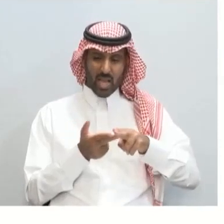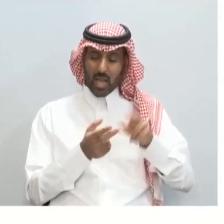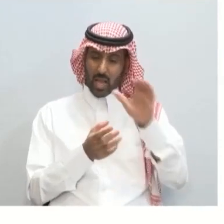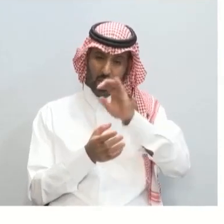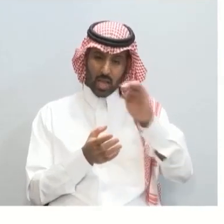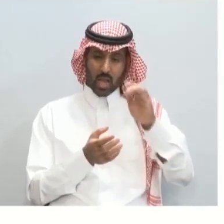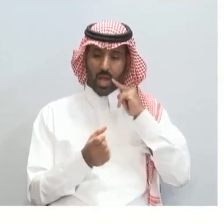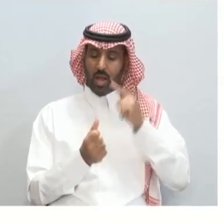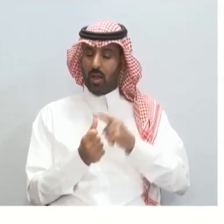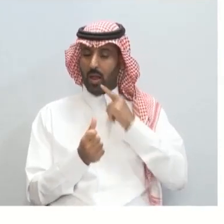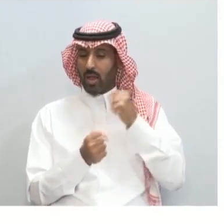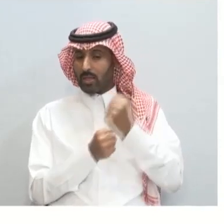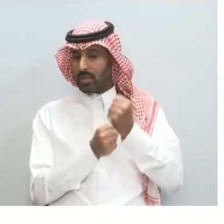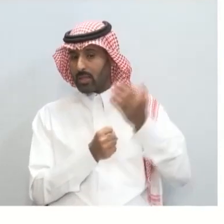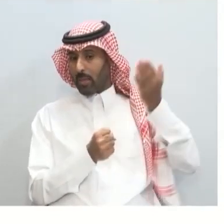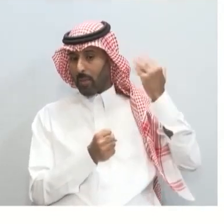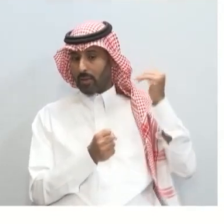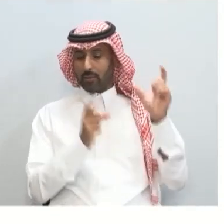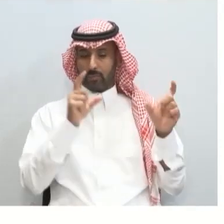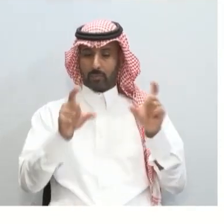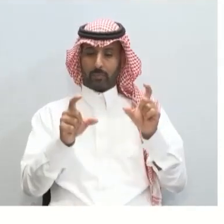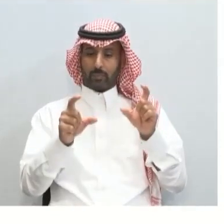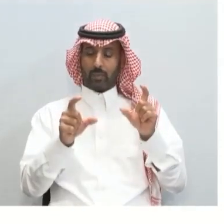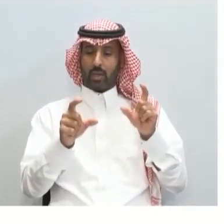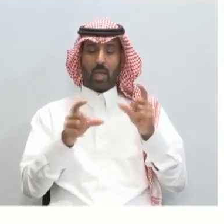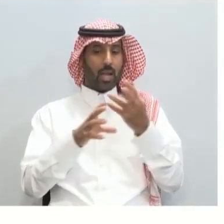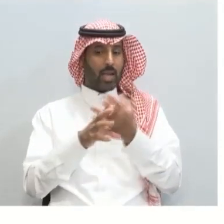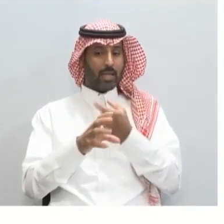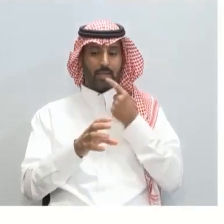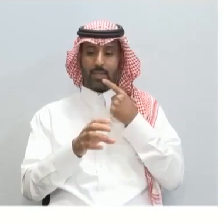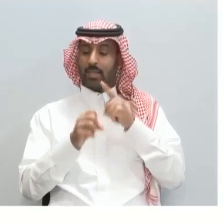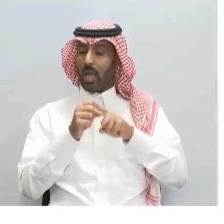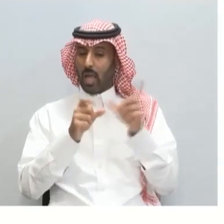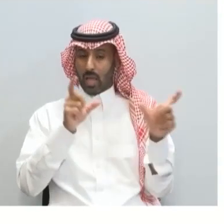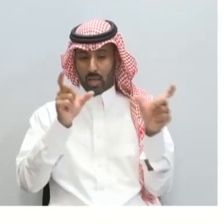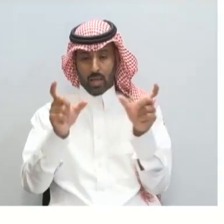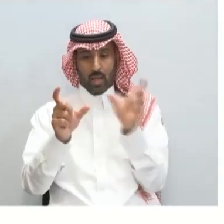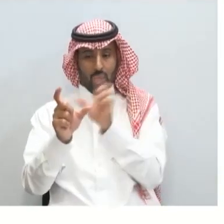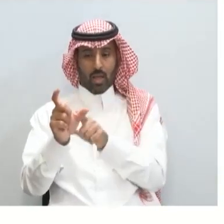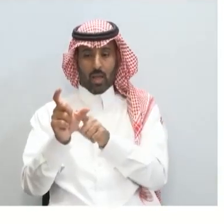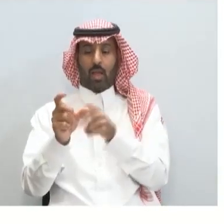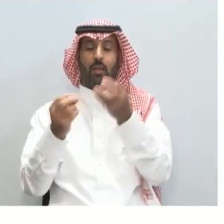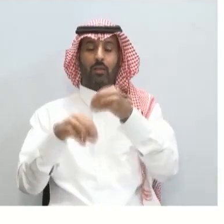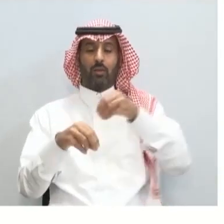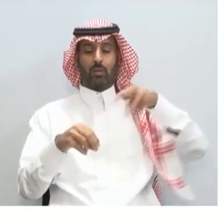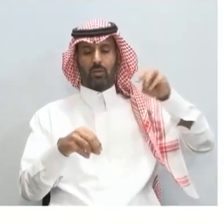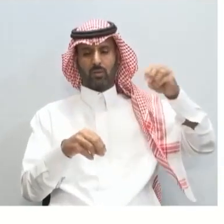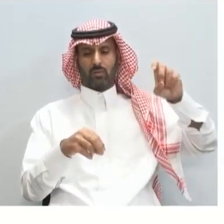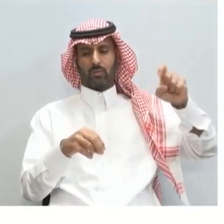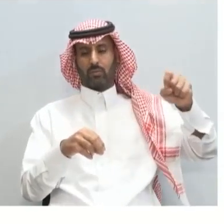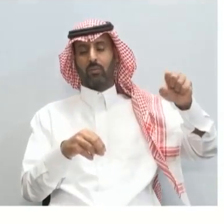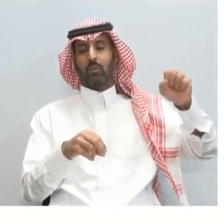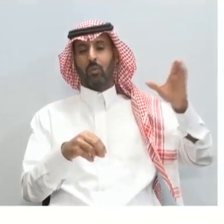Clause we use the past tense and in the result Clause the other one we use would could